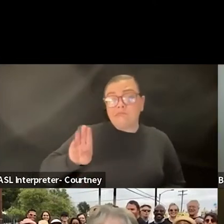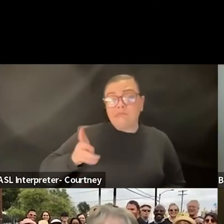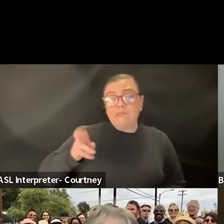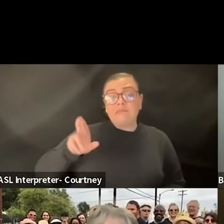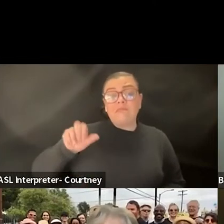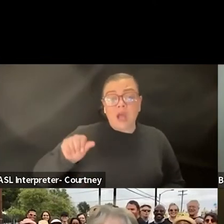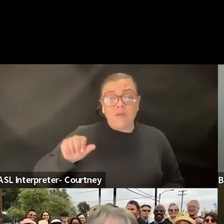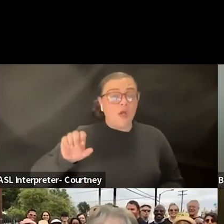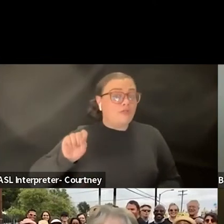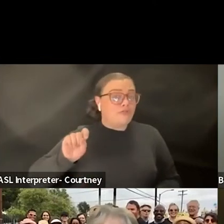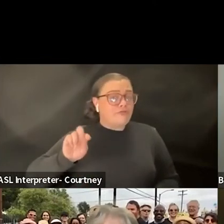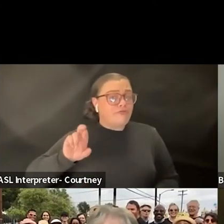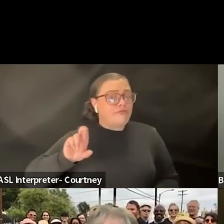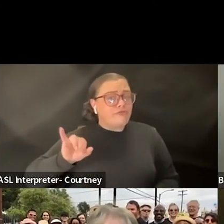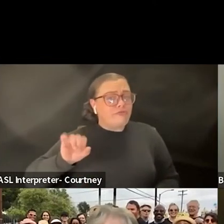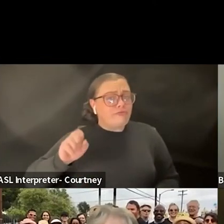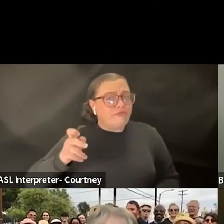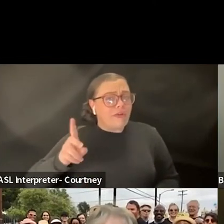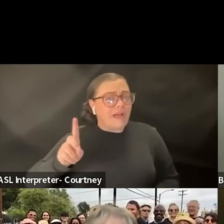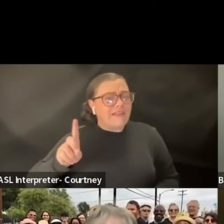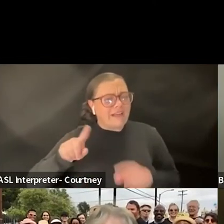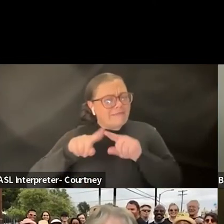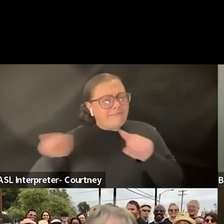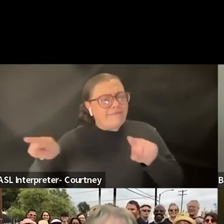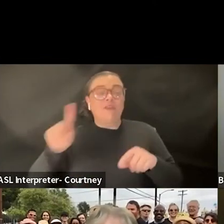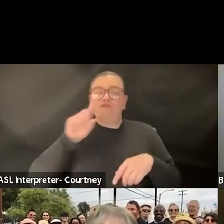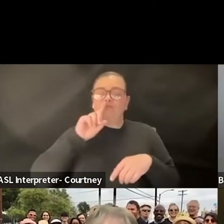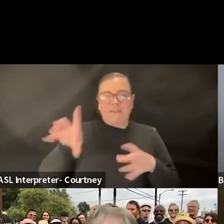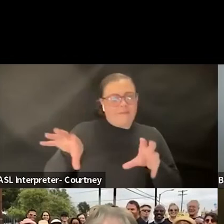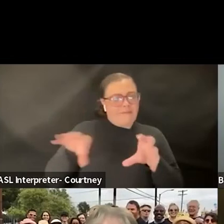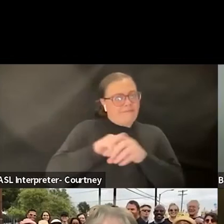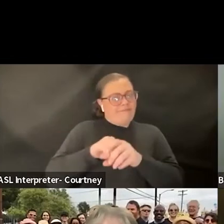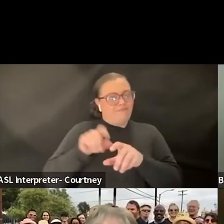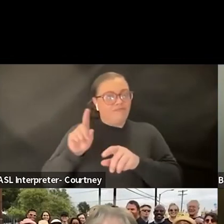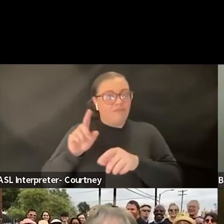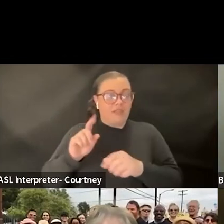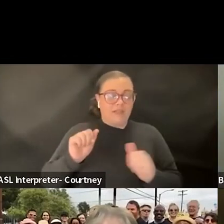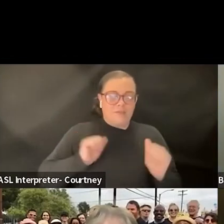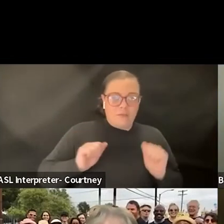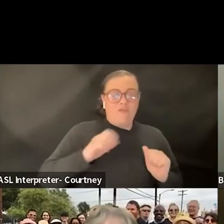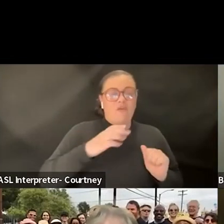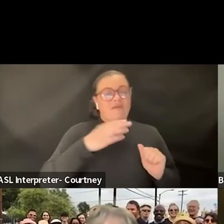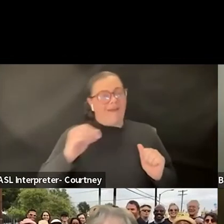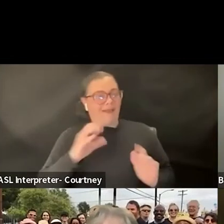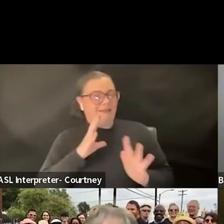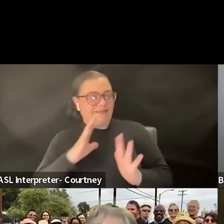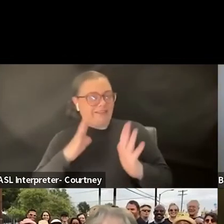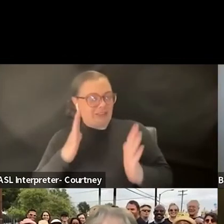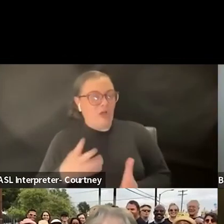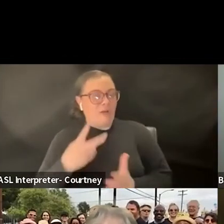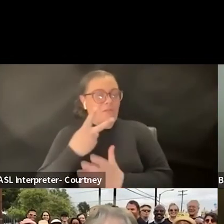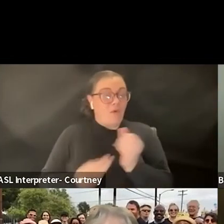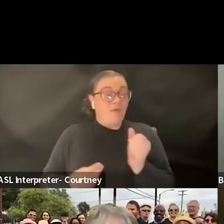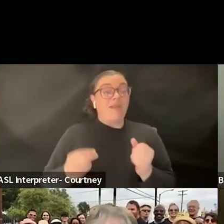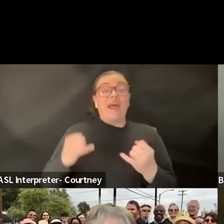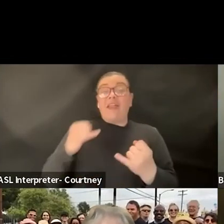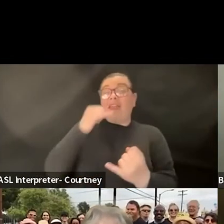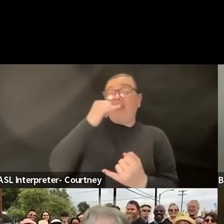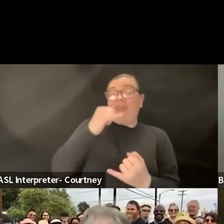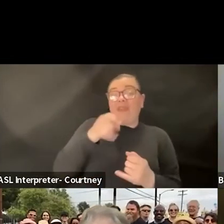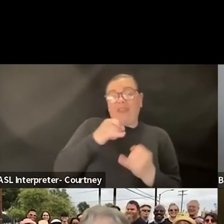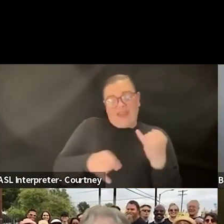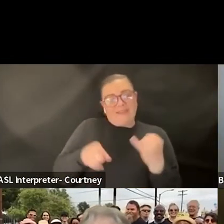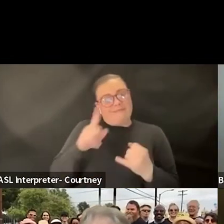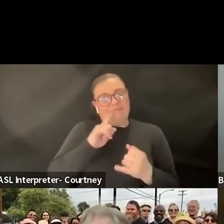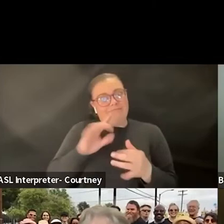and singer, most recently in the Kristen Wiig film Barb and Star Go to Vista Del Mar. And last but not least, there's her work as a music